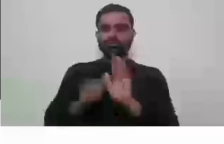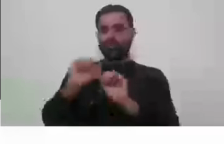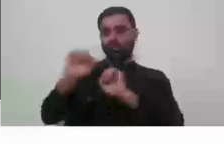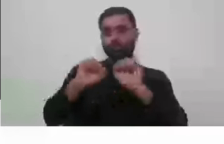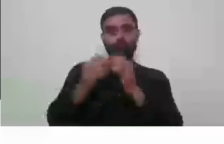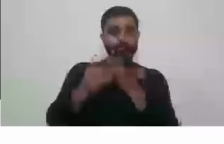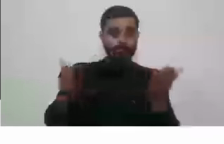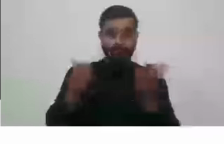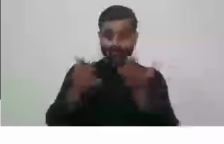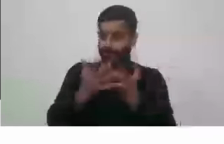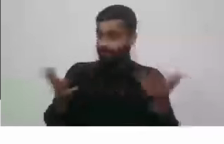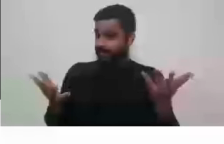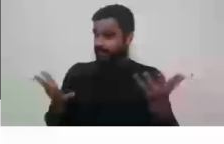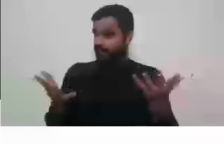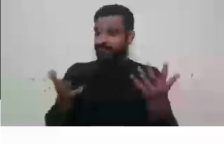so things might be different there.